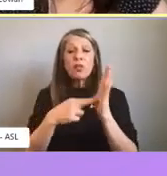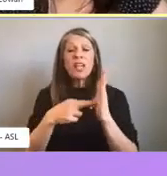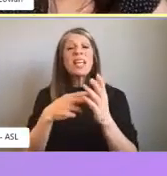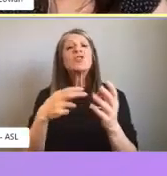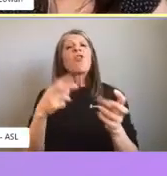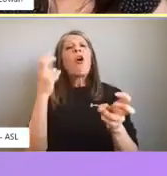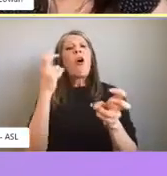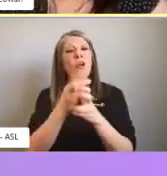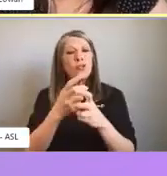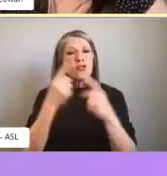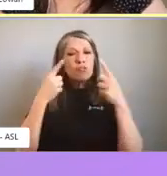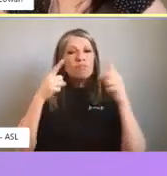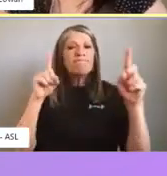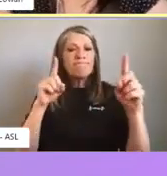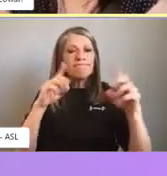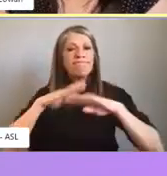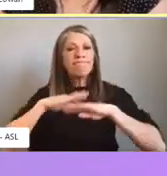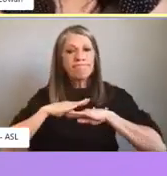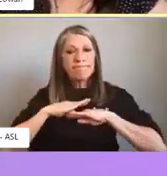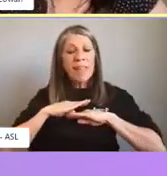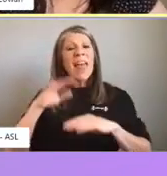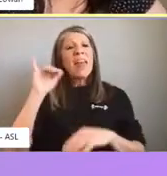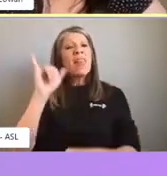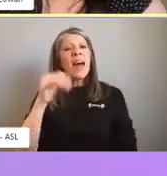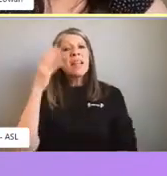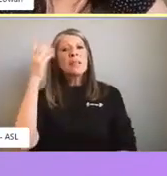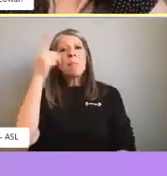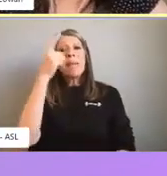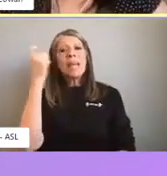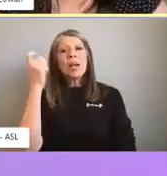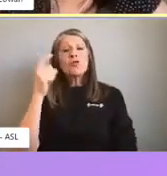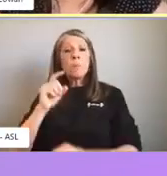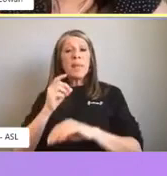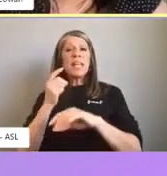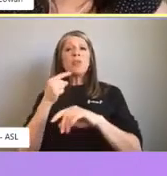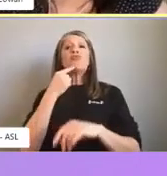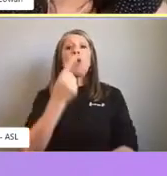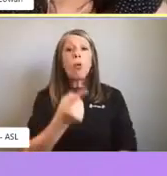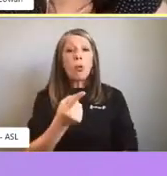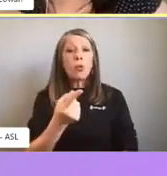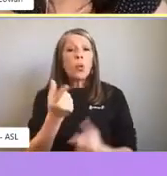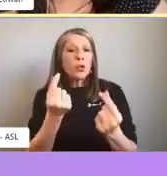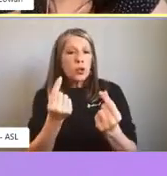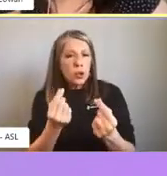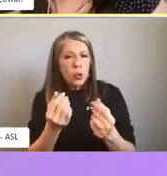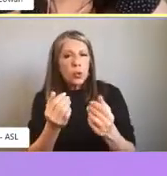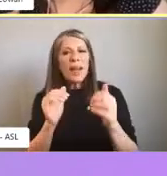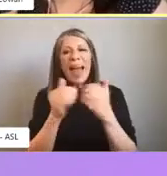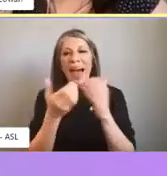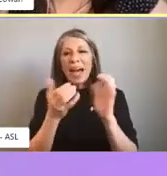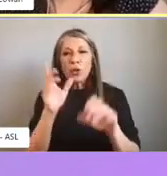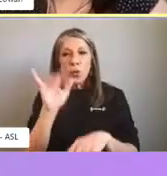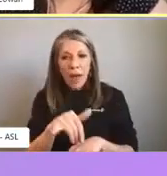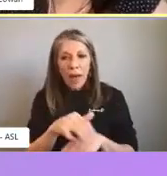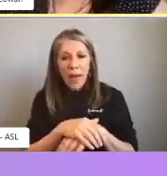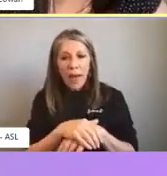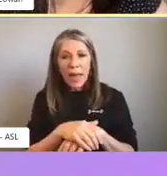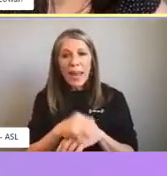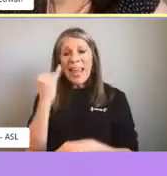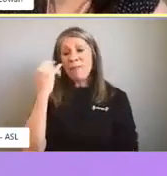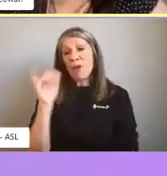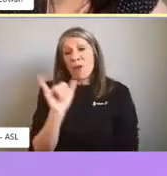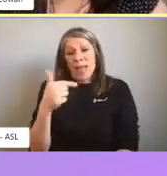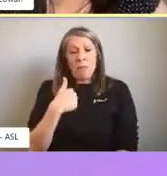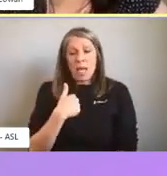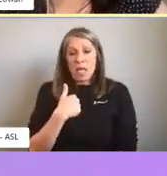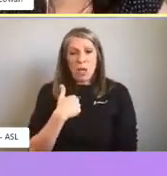to meet. And maybe this is because you're being told what to do and how to do it. And if you're like me, you do not like to be